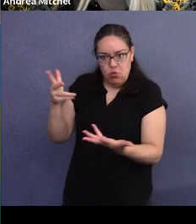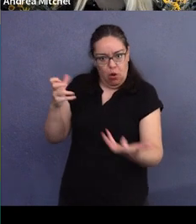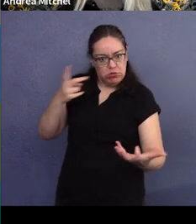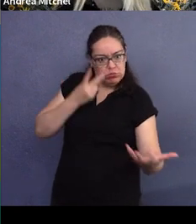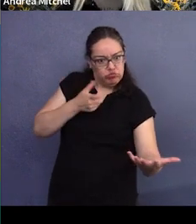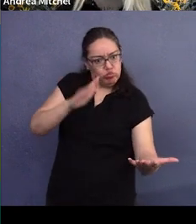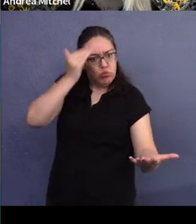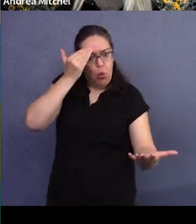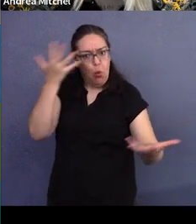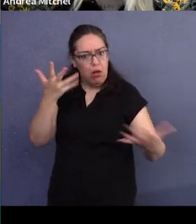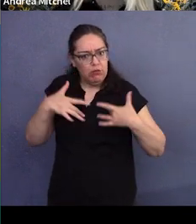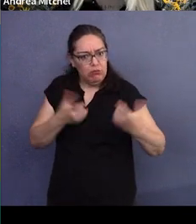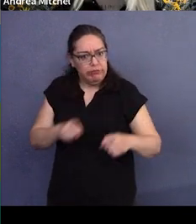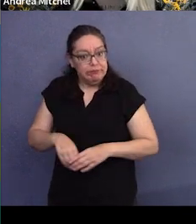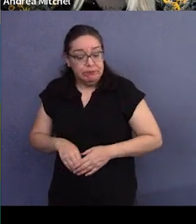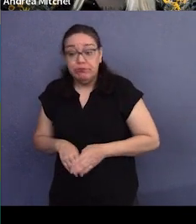questions?